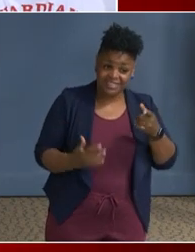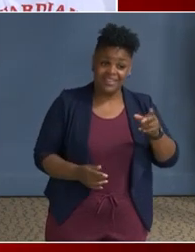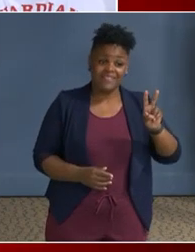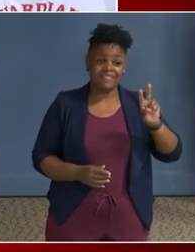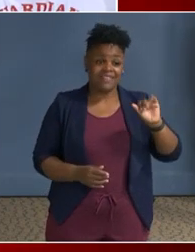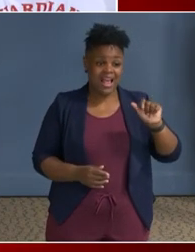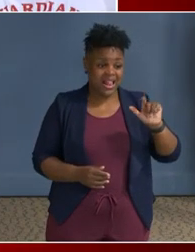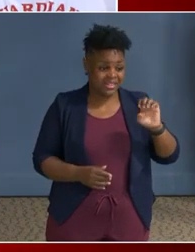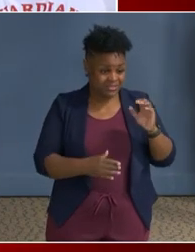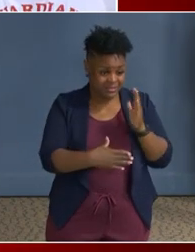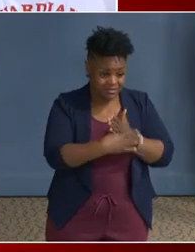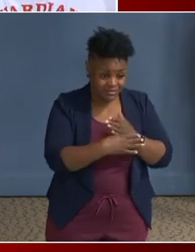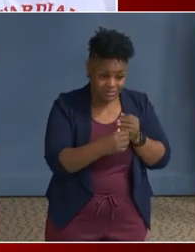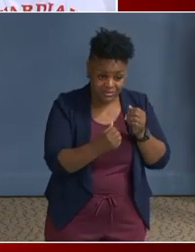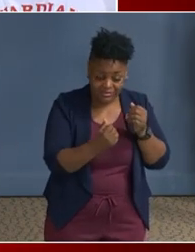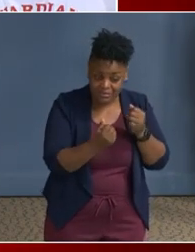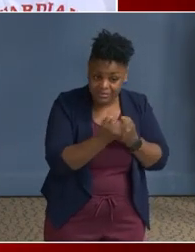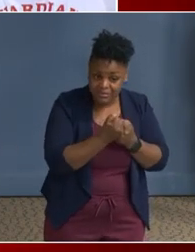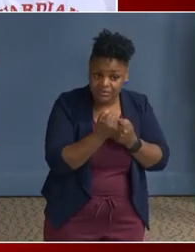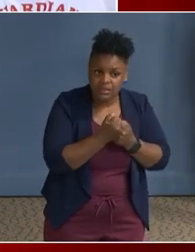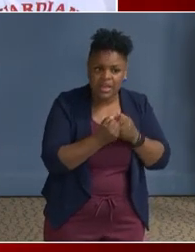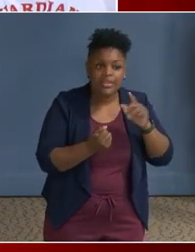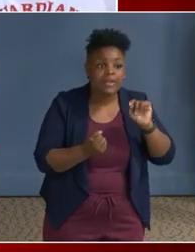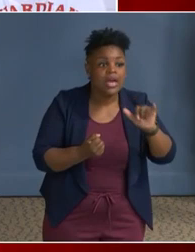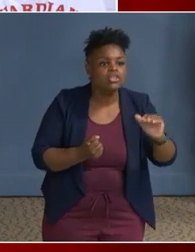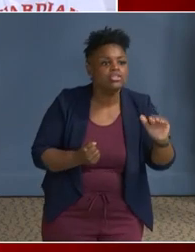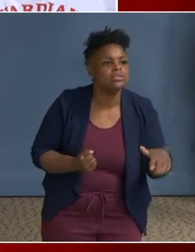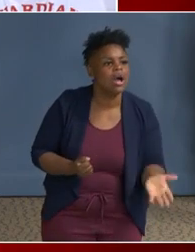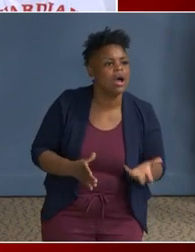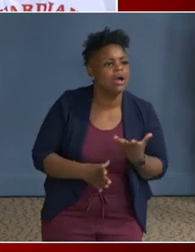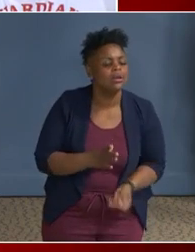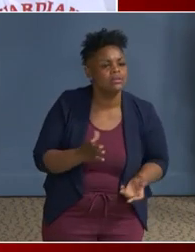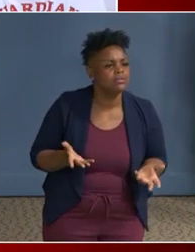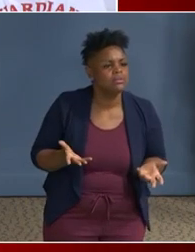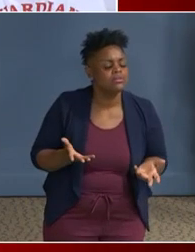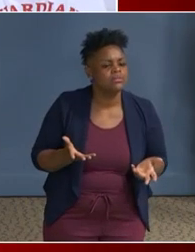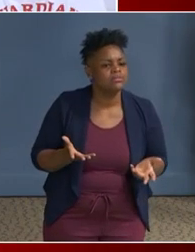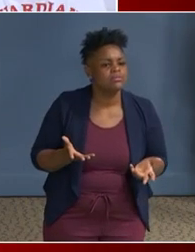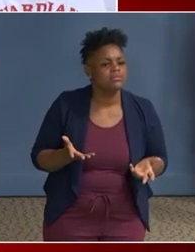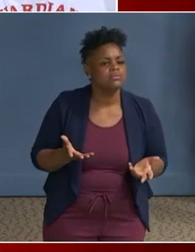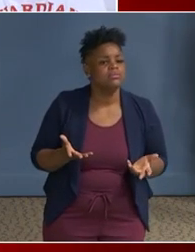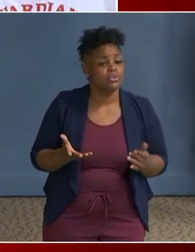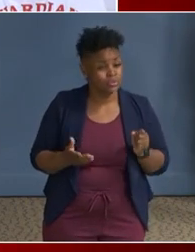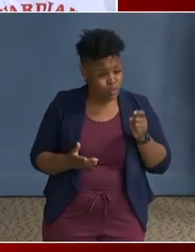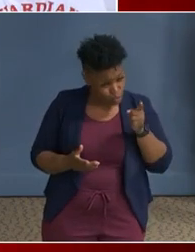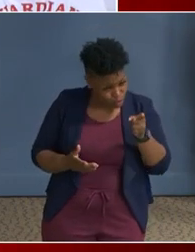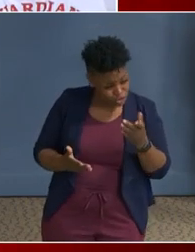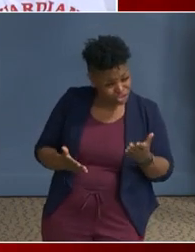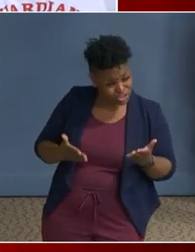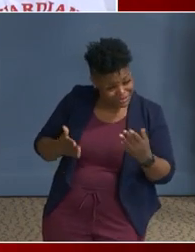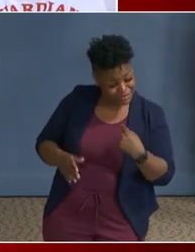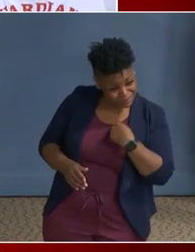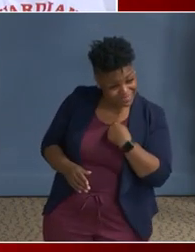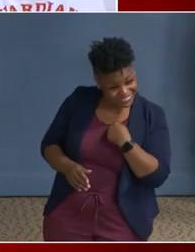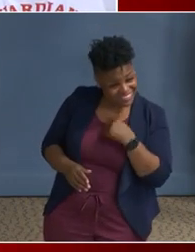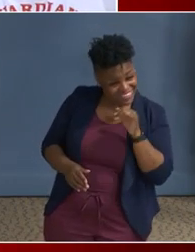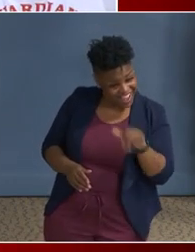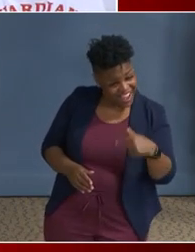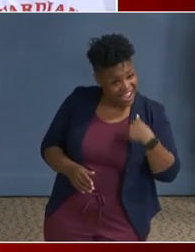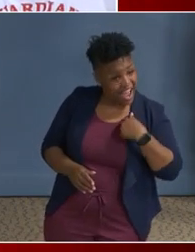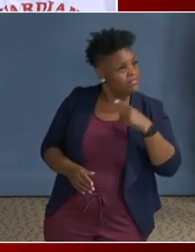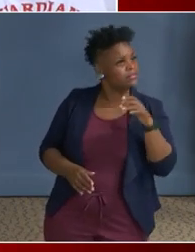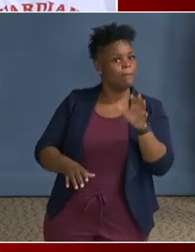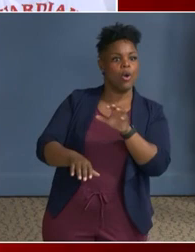the child of a violence interrupter killed. So are you suggesting to me that there's some magic answer